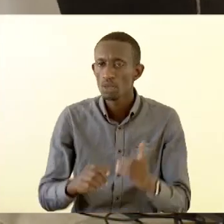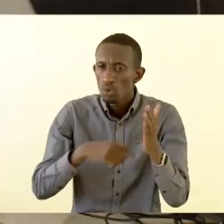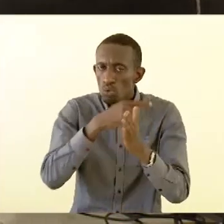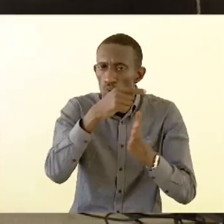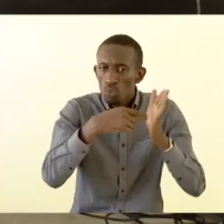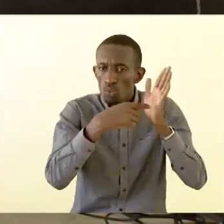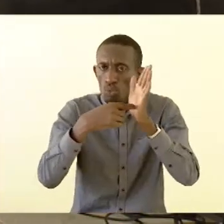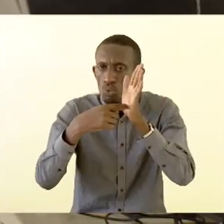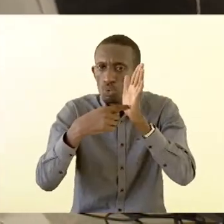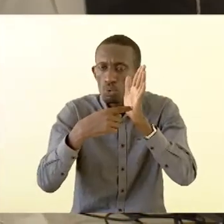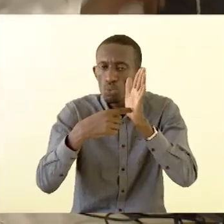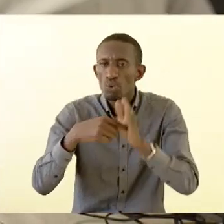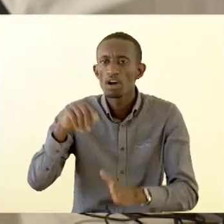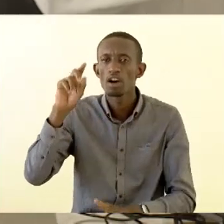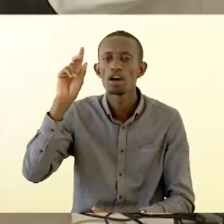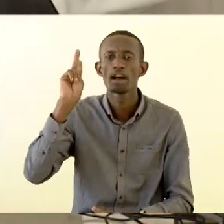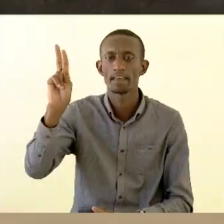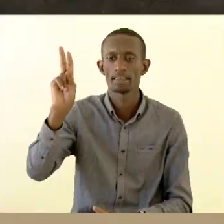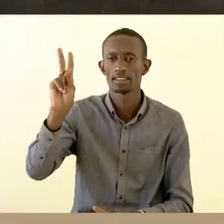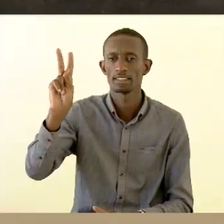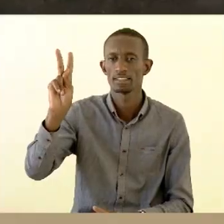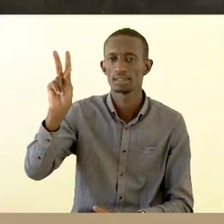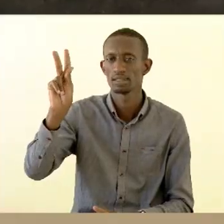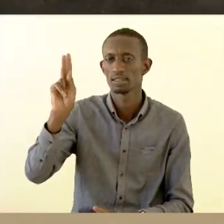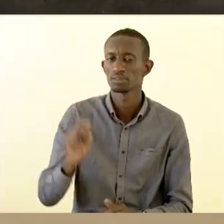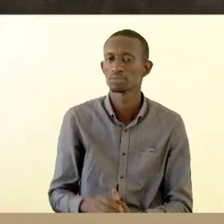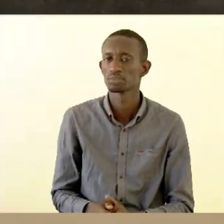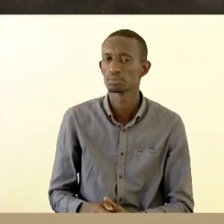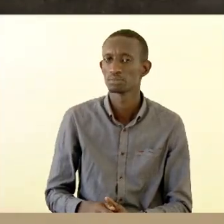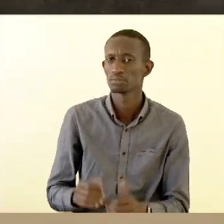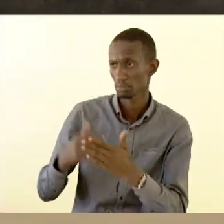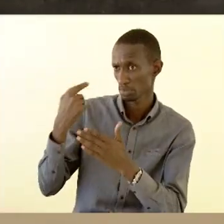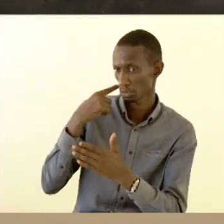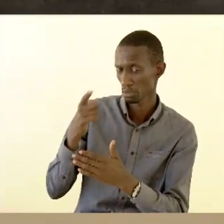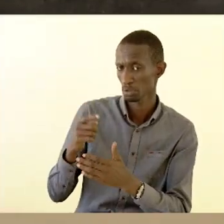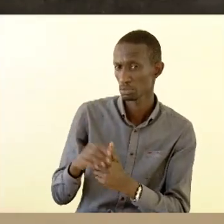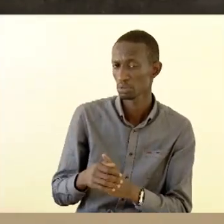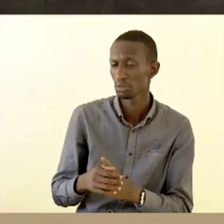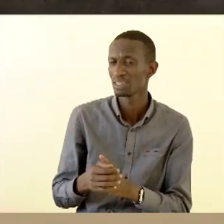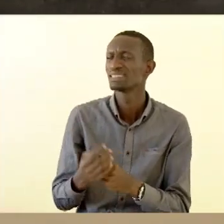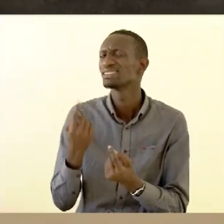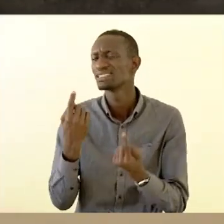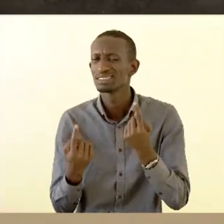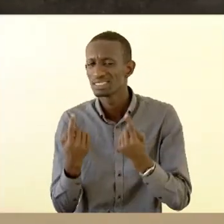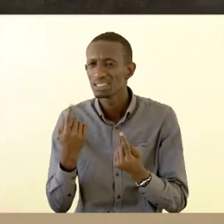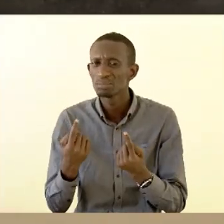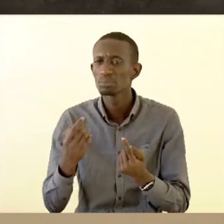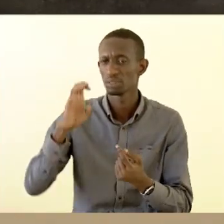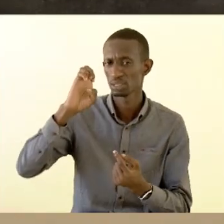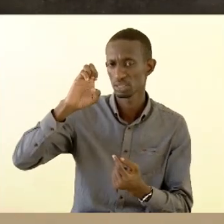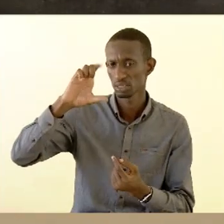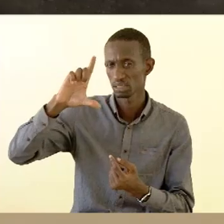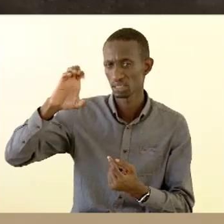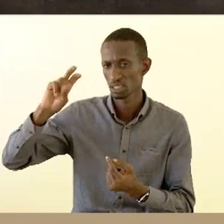K. As we have seen that some of the elements will